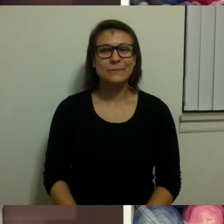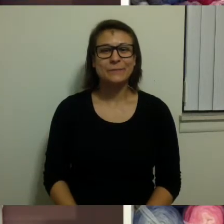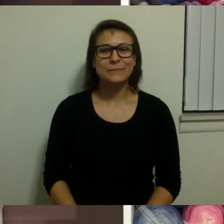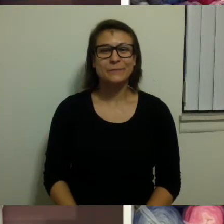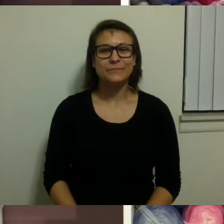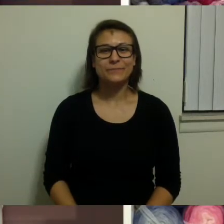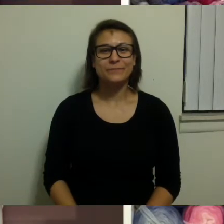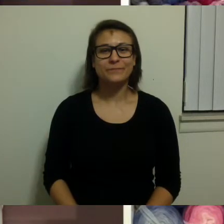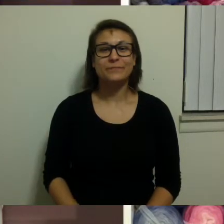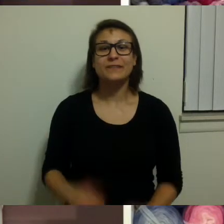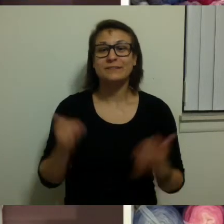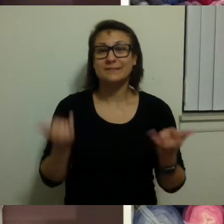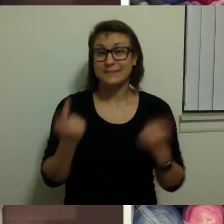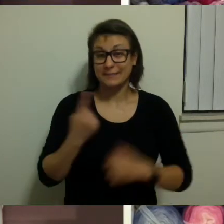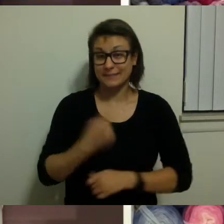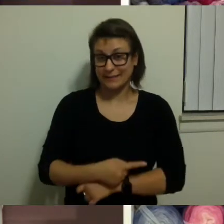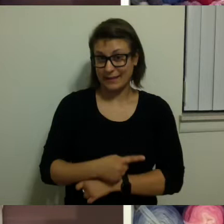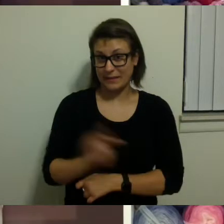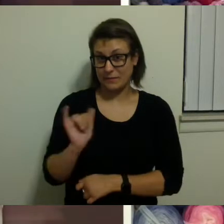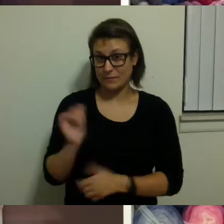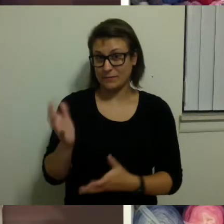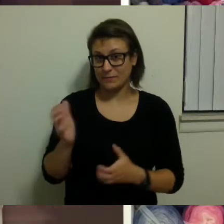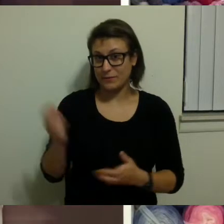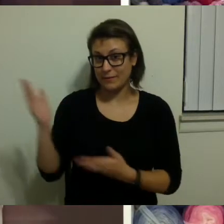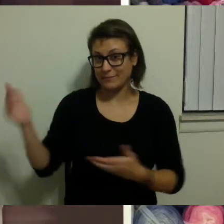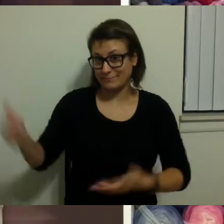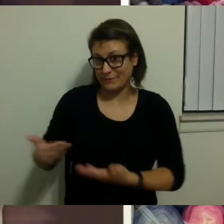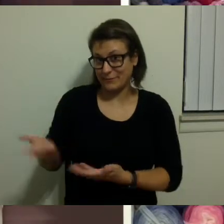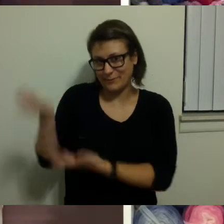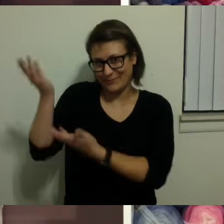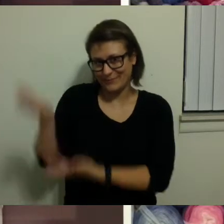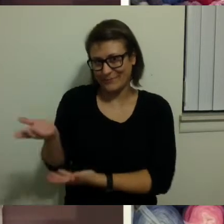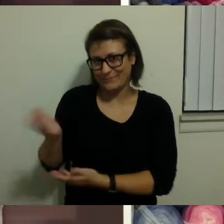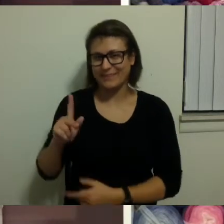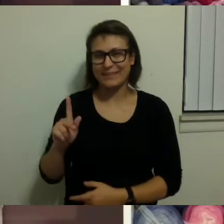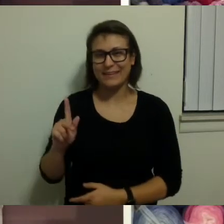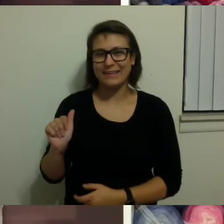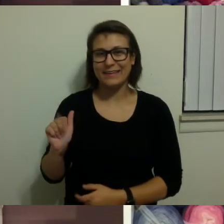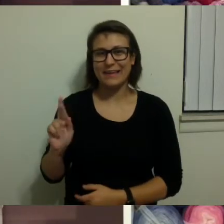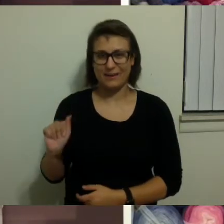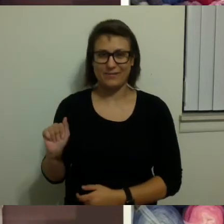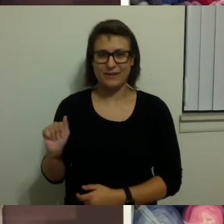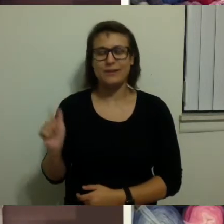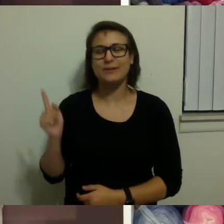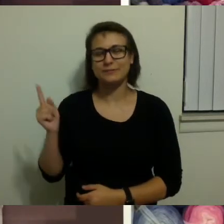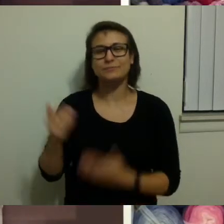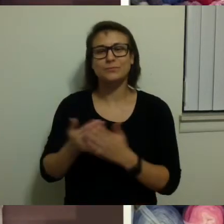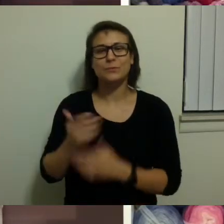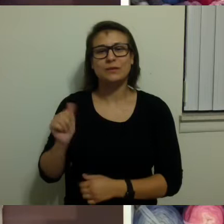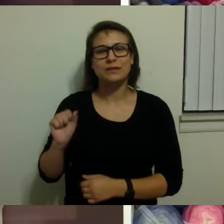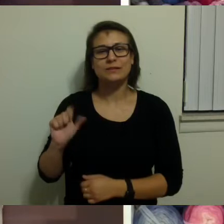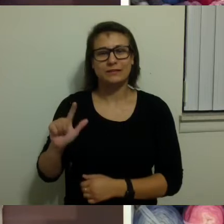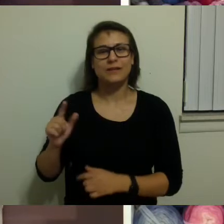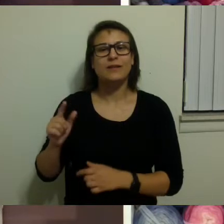group. And today I'd also like to introduce Kara. Kara is our new